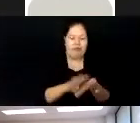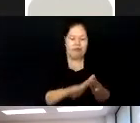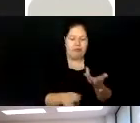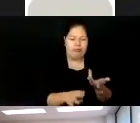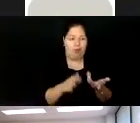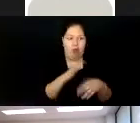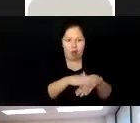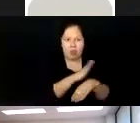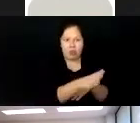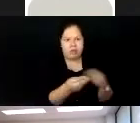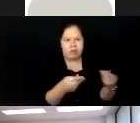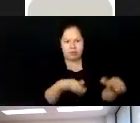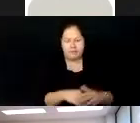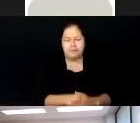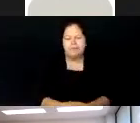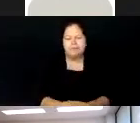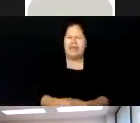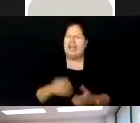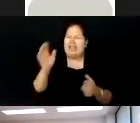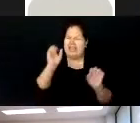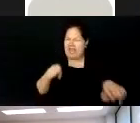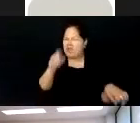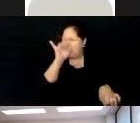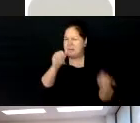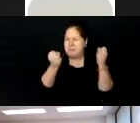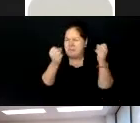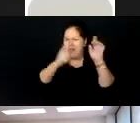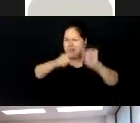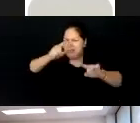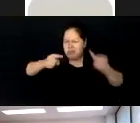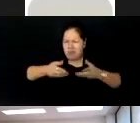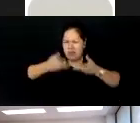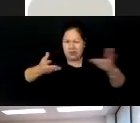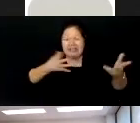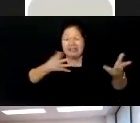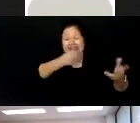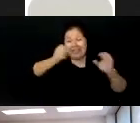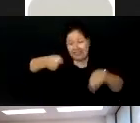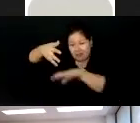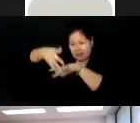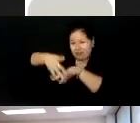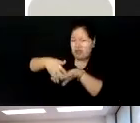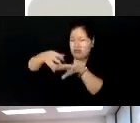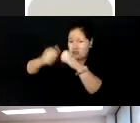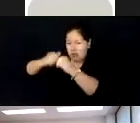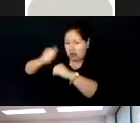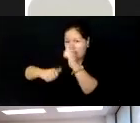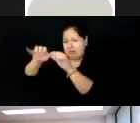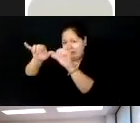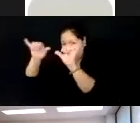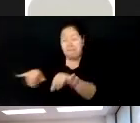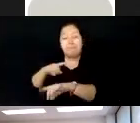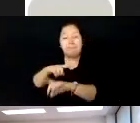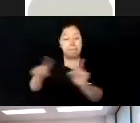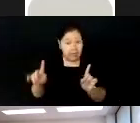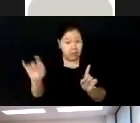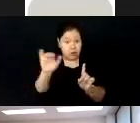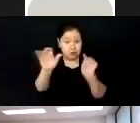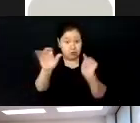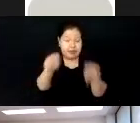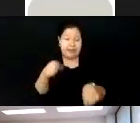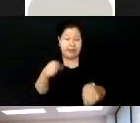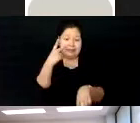So it can take many forms as well, and it can be built right into structures and systems. And in other cases, it can be seen